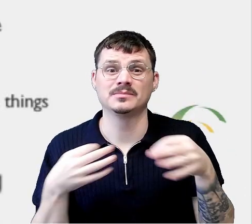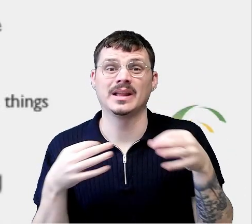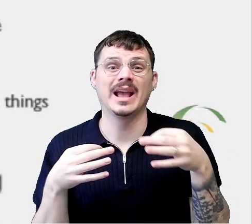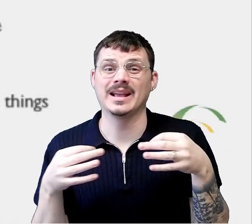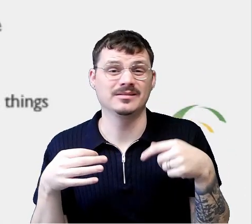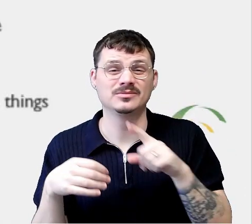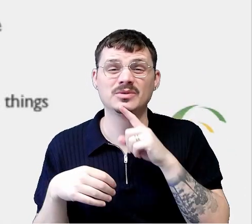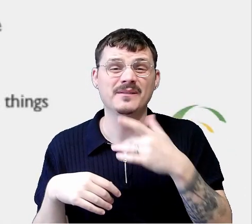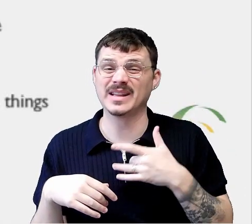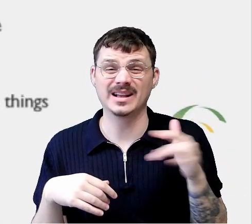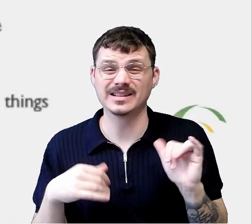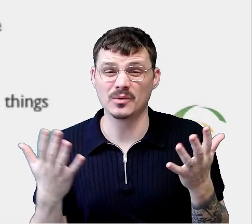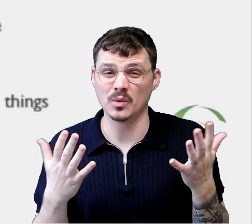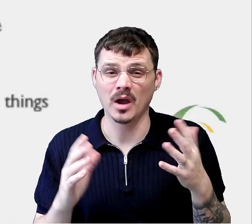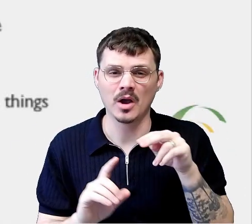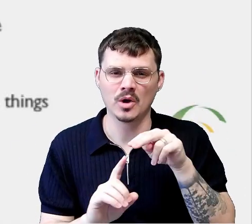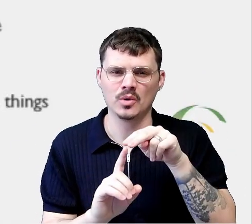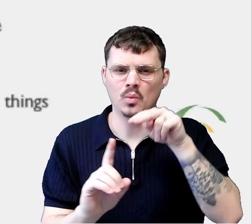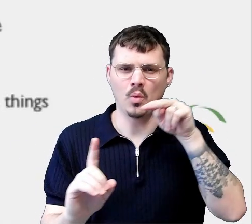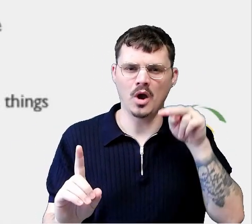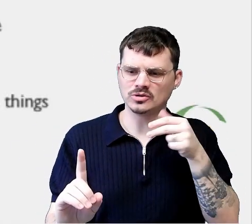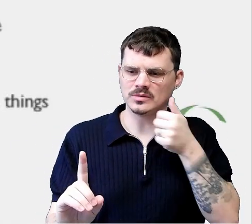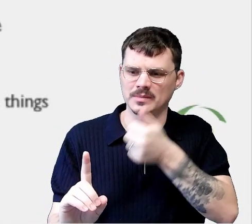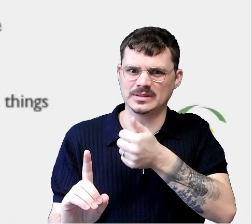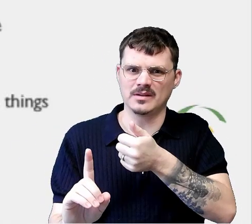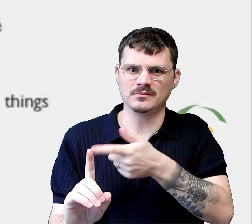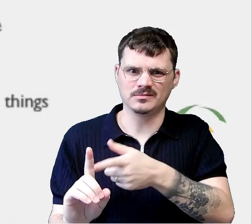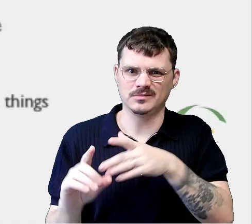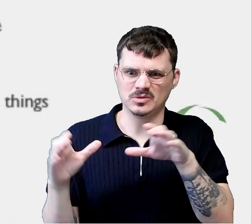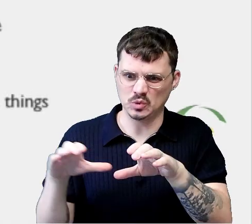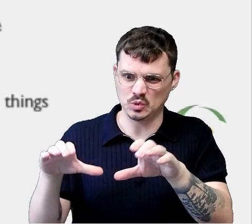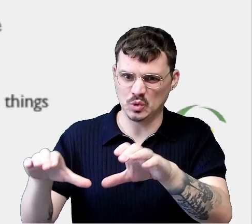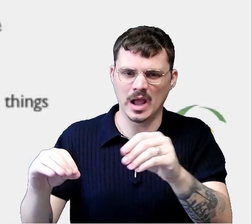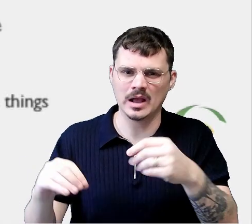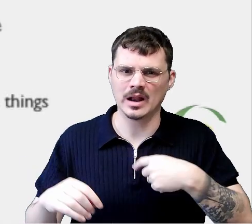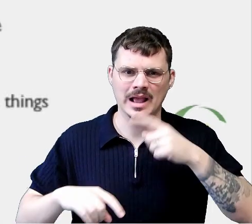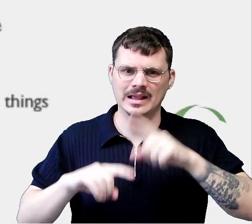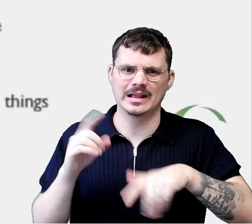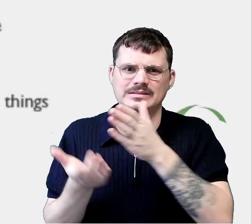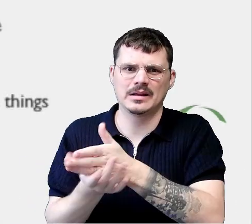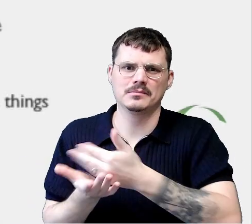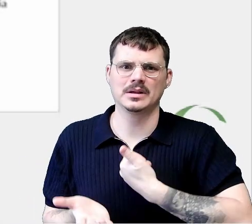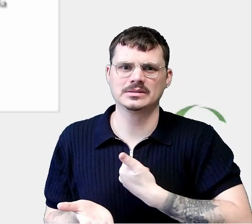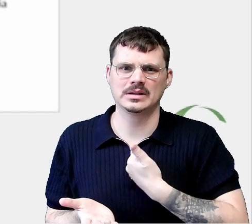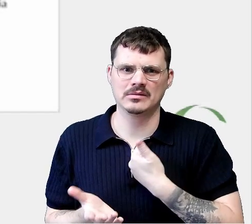of watching themselves do things and being powerless to stop it.